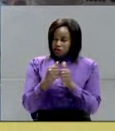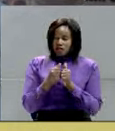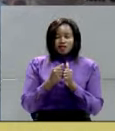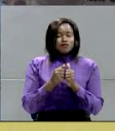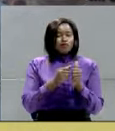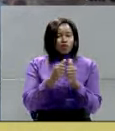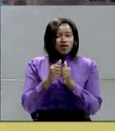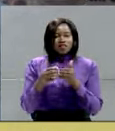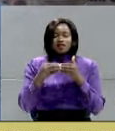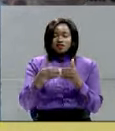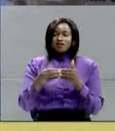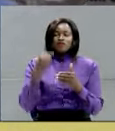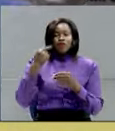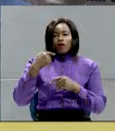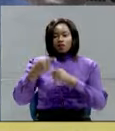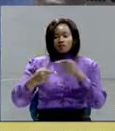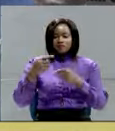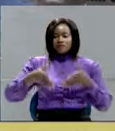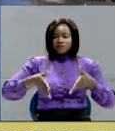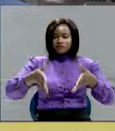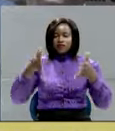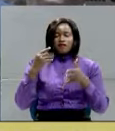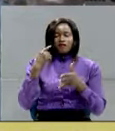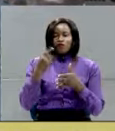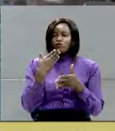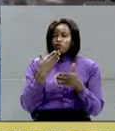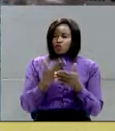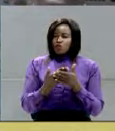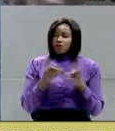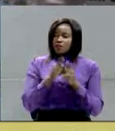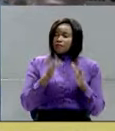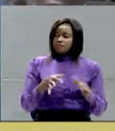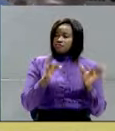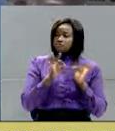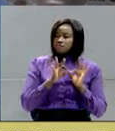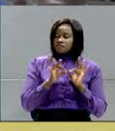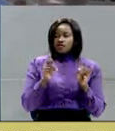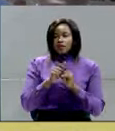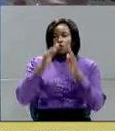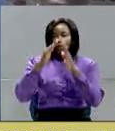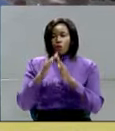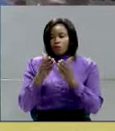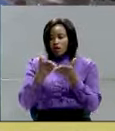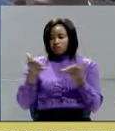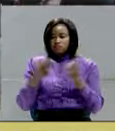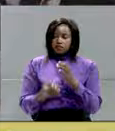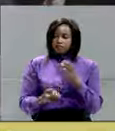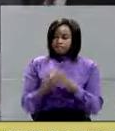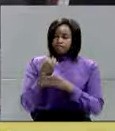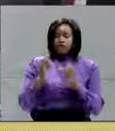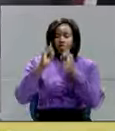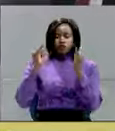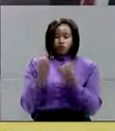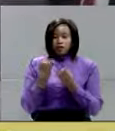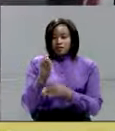a sustainable path of appropriate, relevant, and homegrown institutions. The Minister